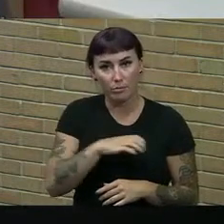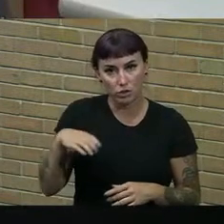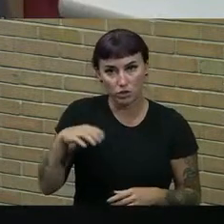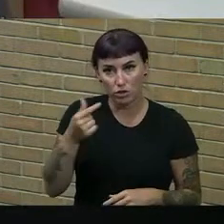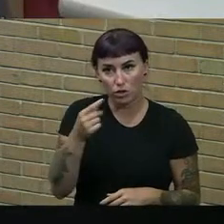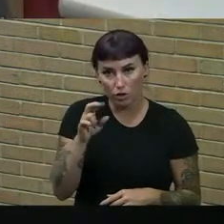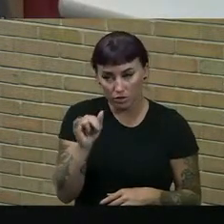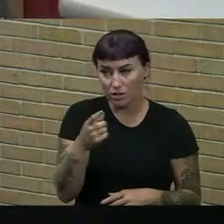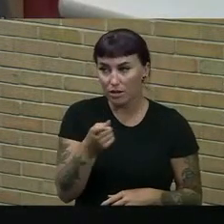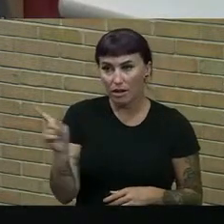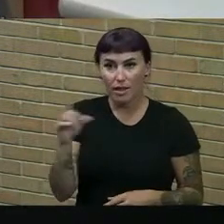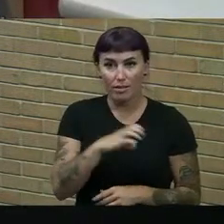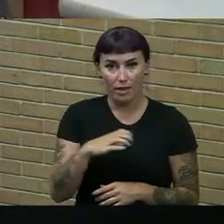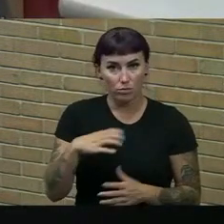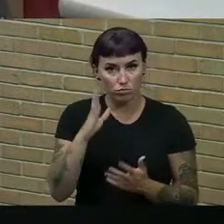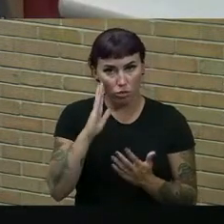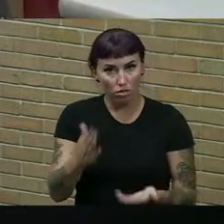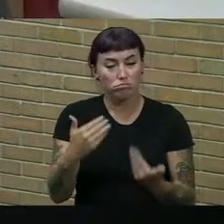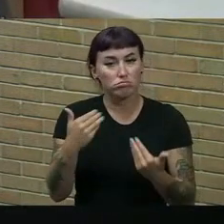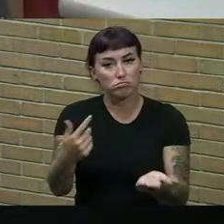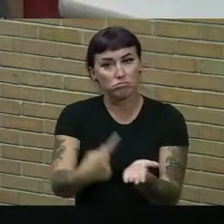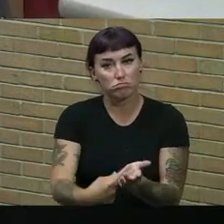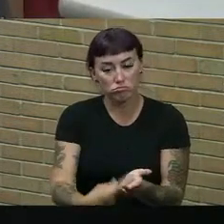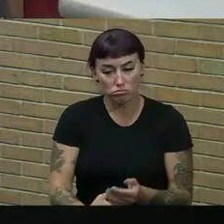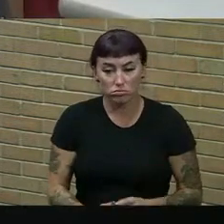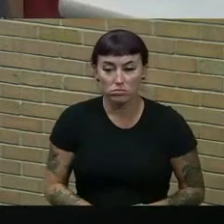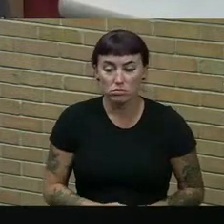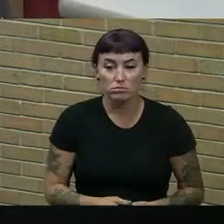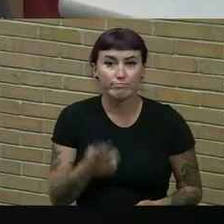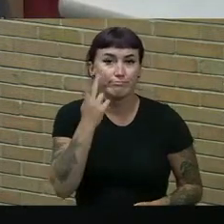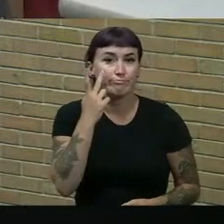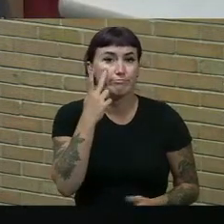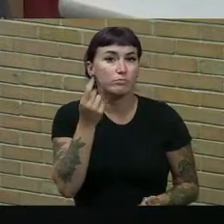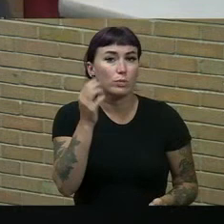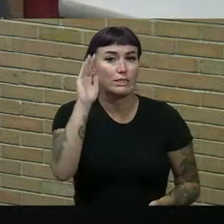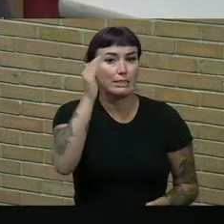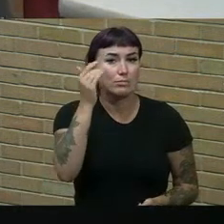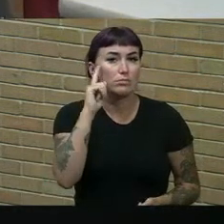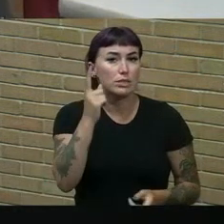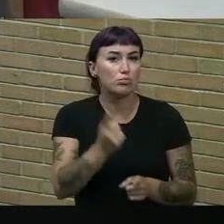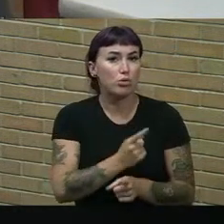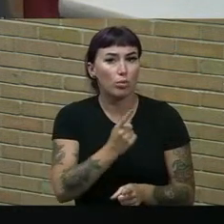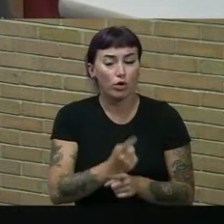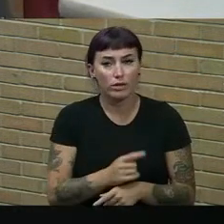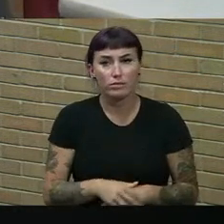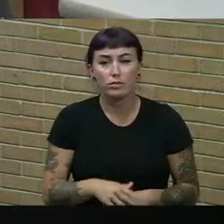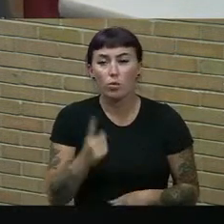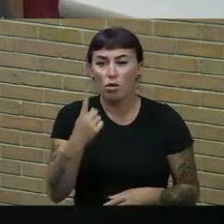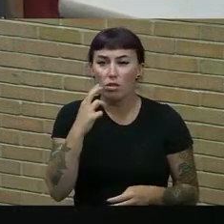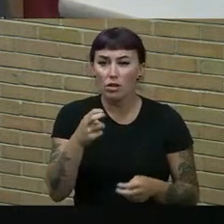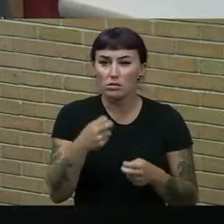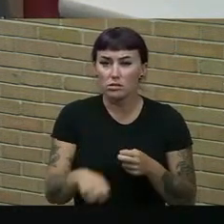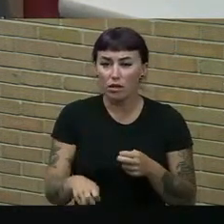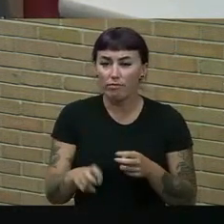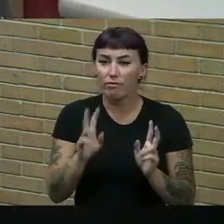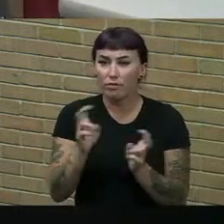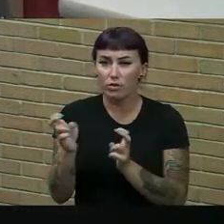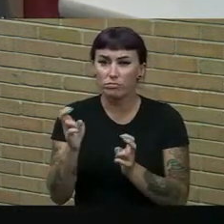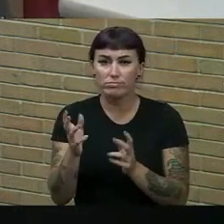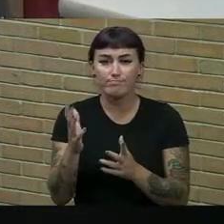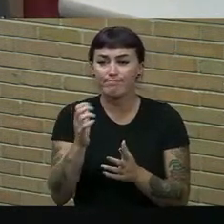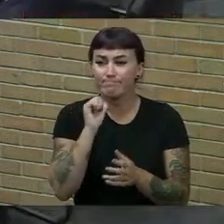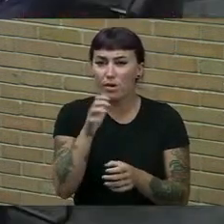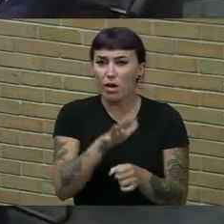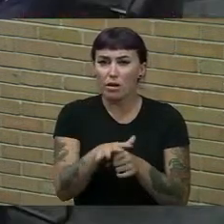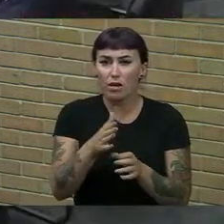and Council will undertake and see what seems to be appropriate. One of the difficult issues was the lack of a sidewalk on that